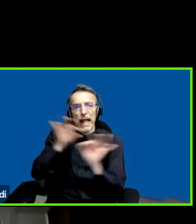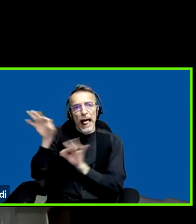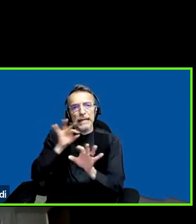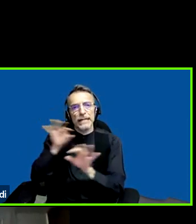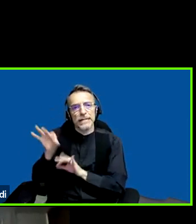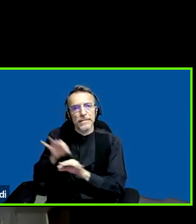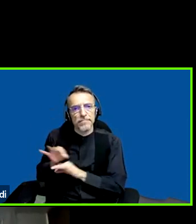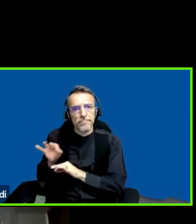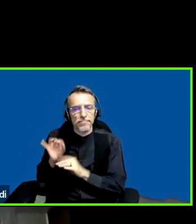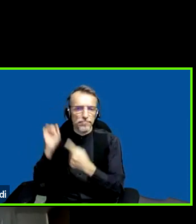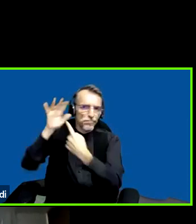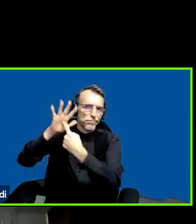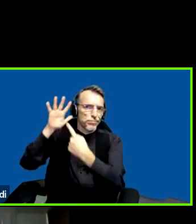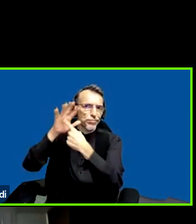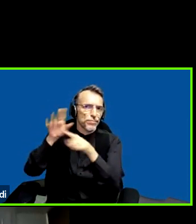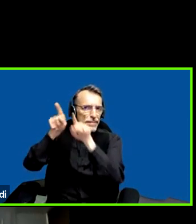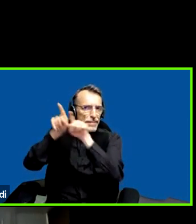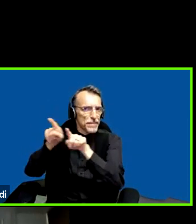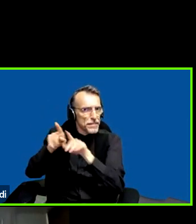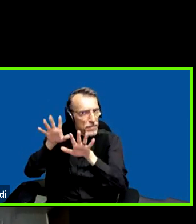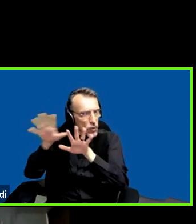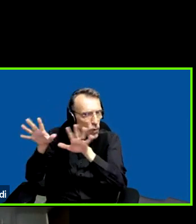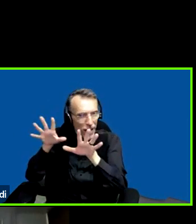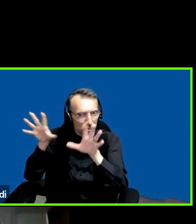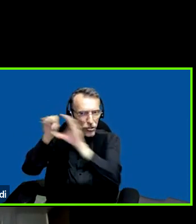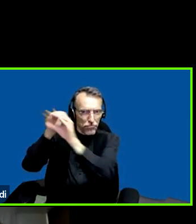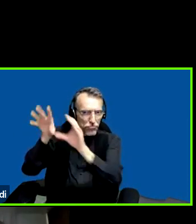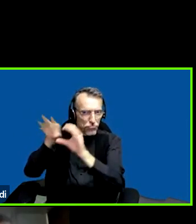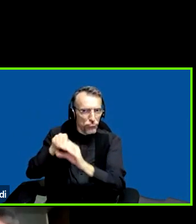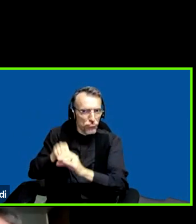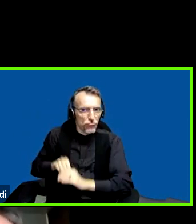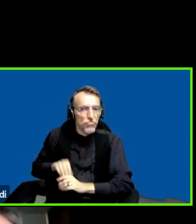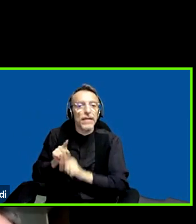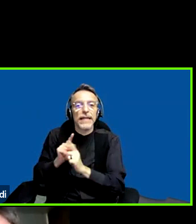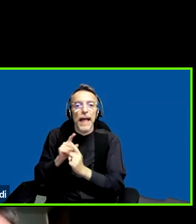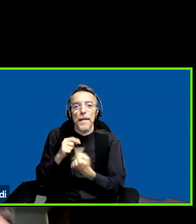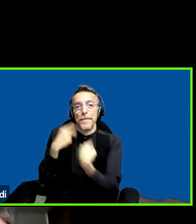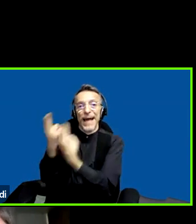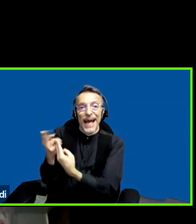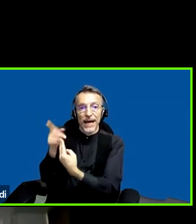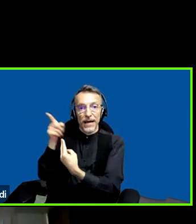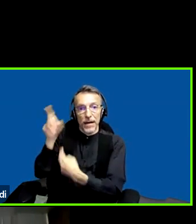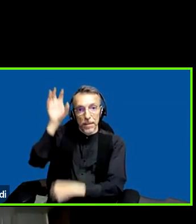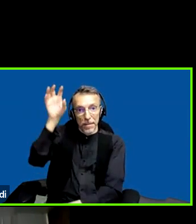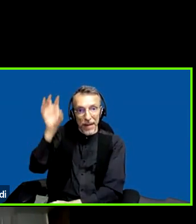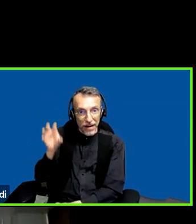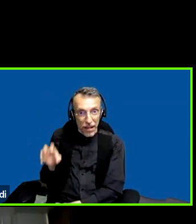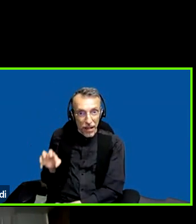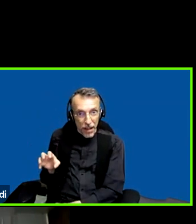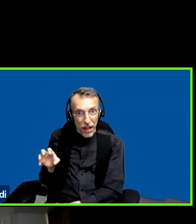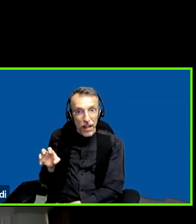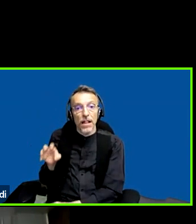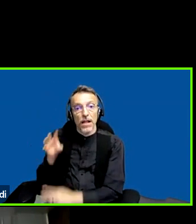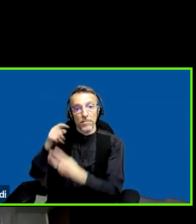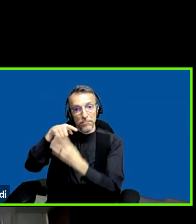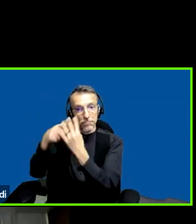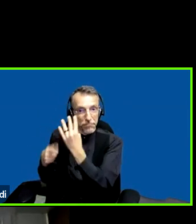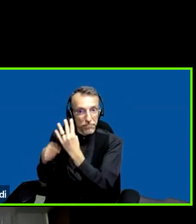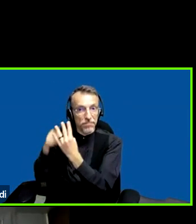top questions that have emerged, and then I'll turn to the panel and ask you perhaps each to respond